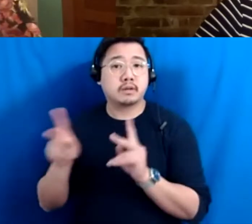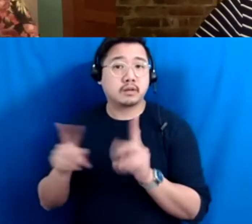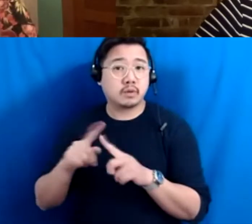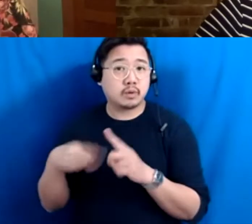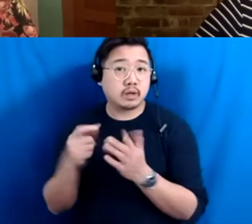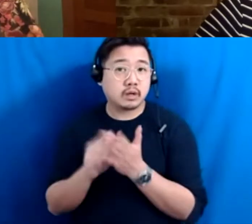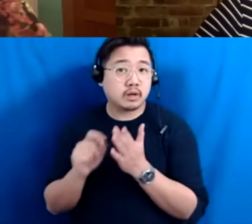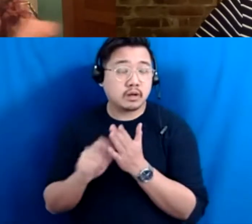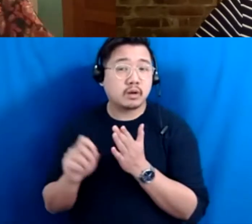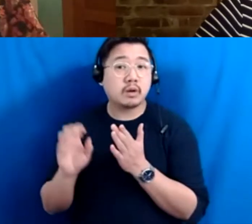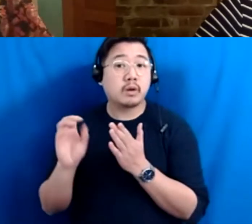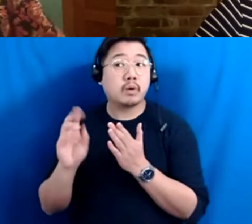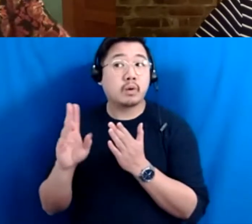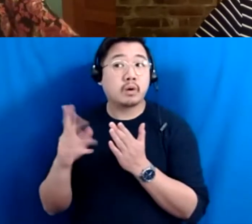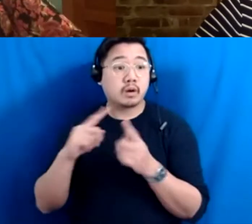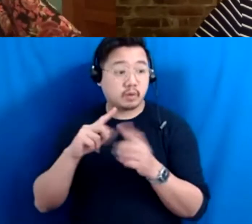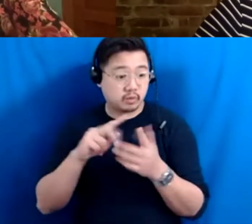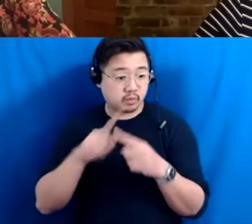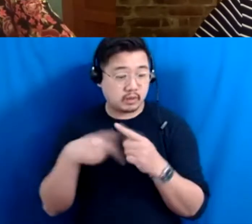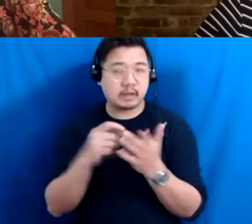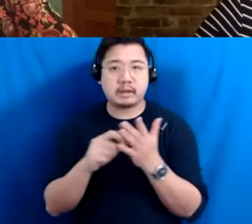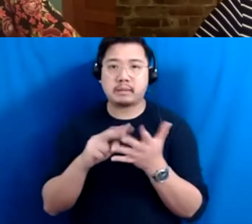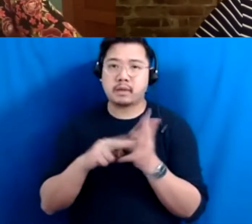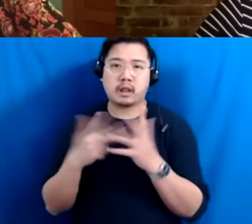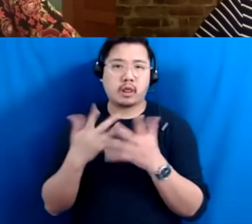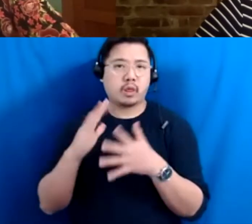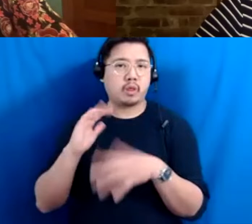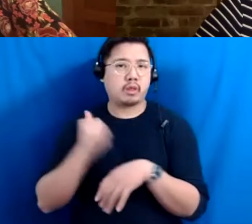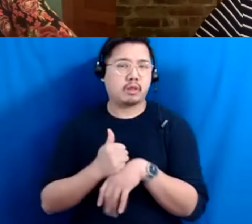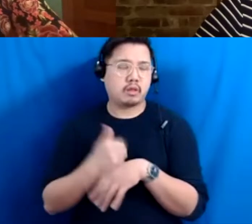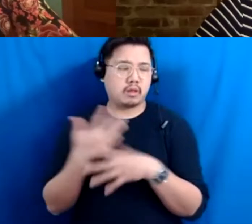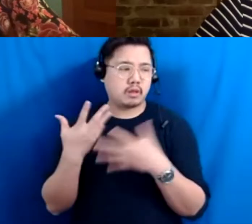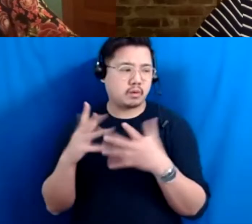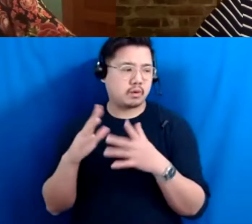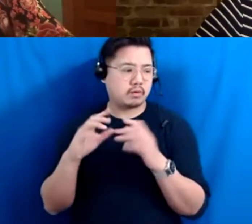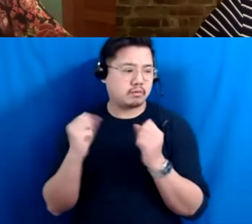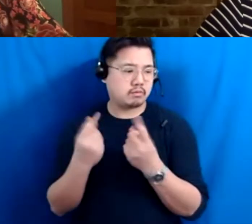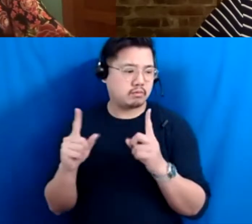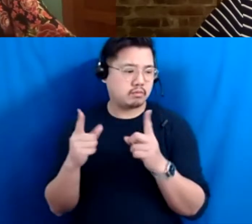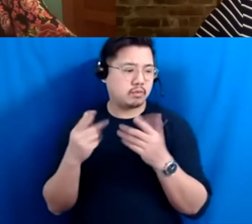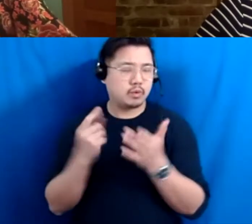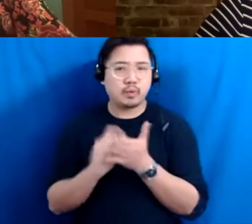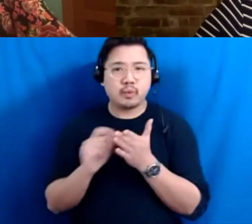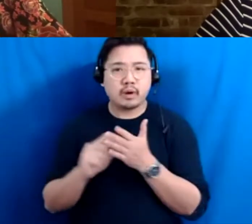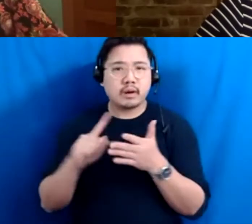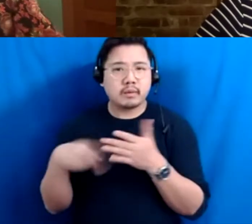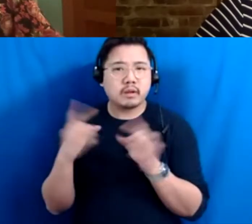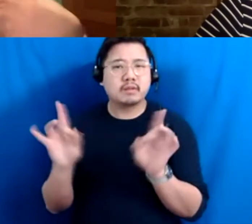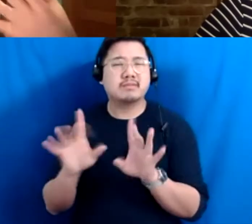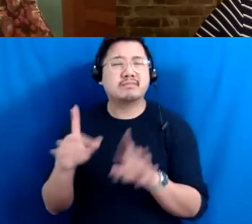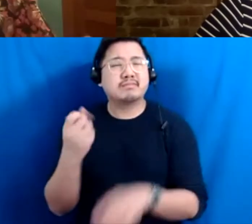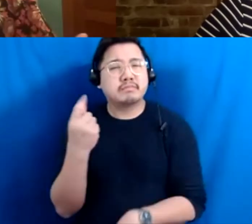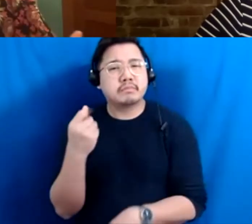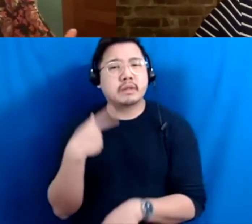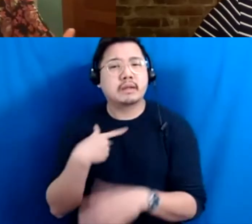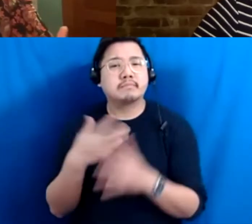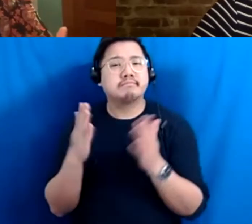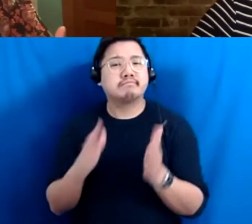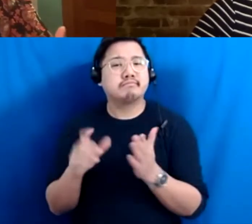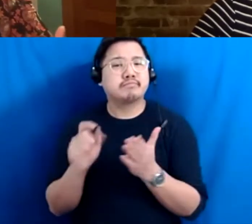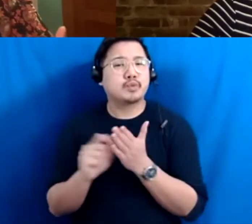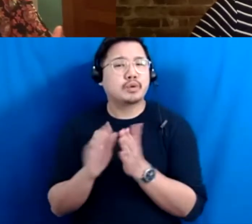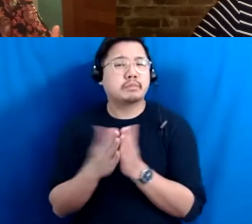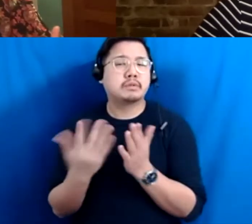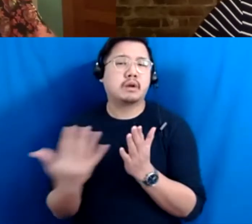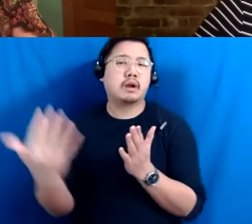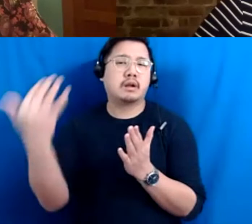plan it that way? And the fact is that I had planned to write this novel a long time ago. Like it was part of the material that I